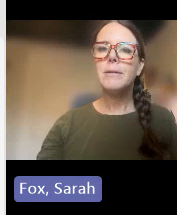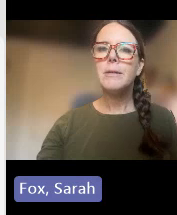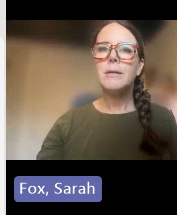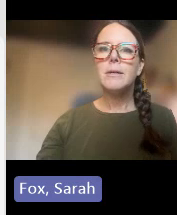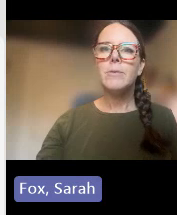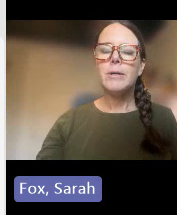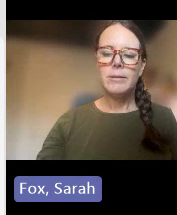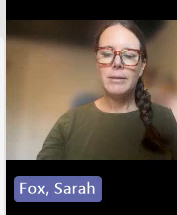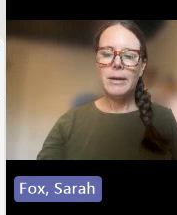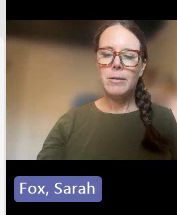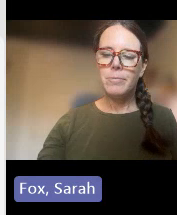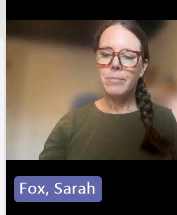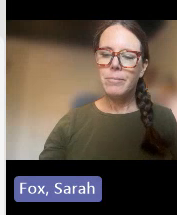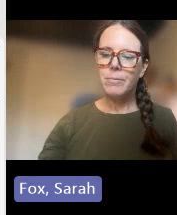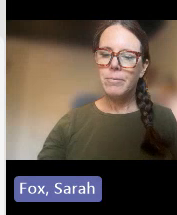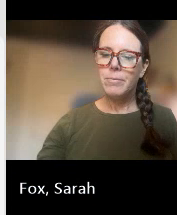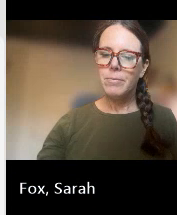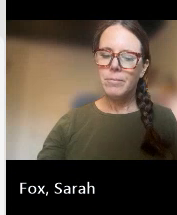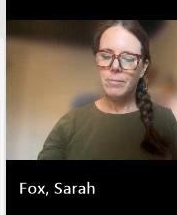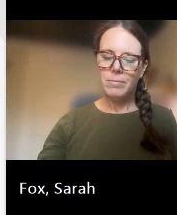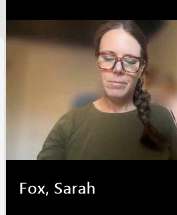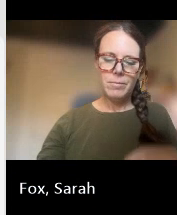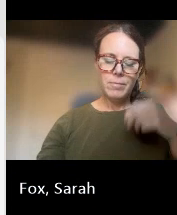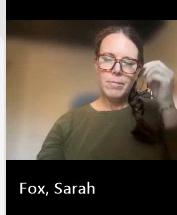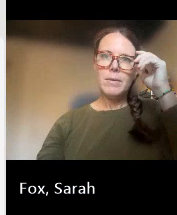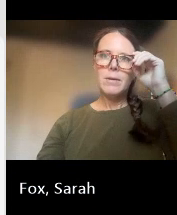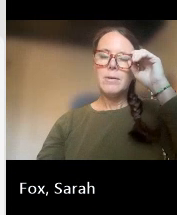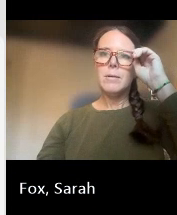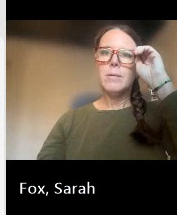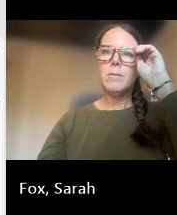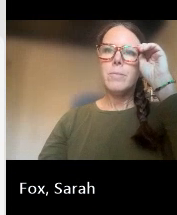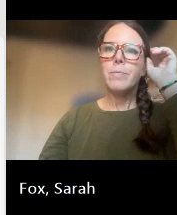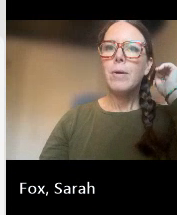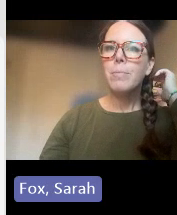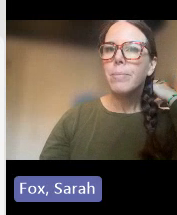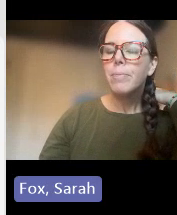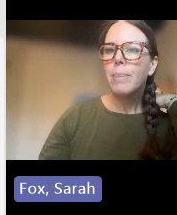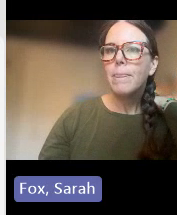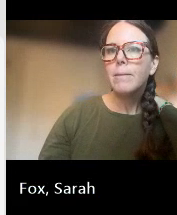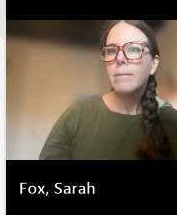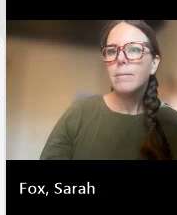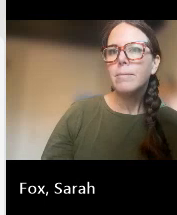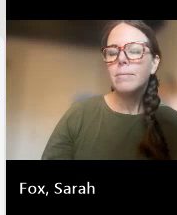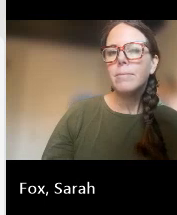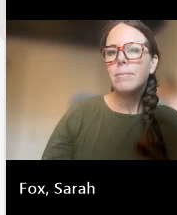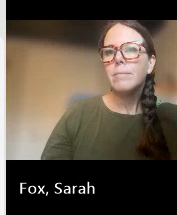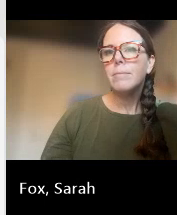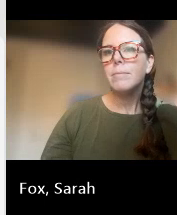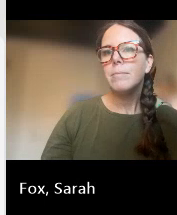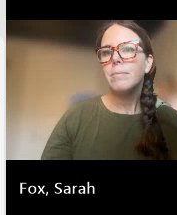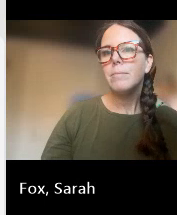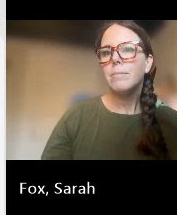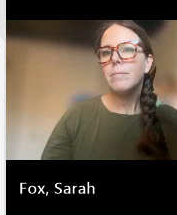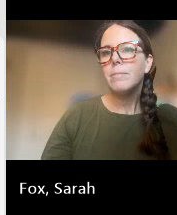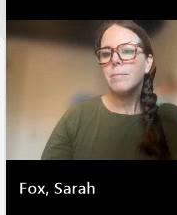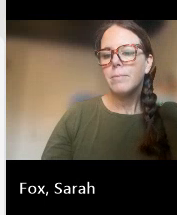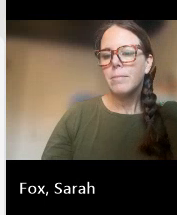Okay. Well, Very. Ben's daughter, like Leah. All right, everyone in the room, I think we restarted